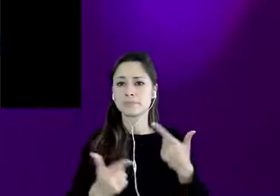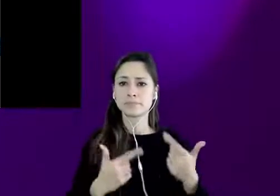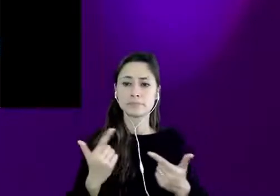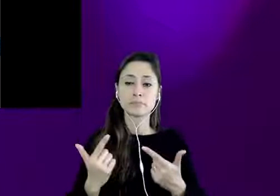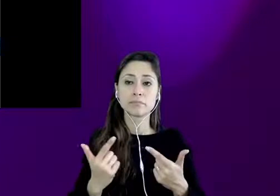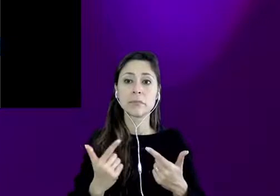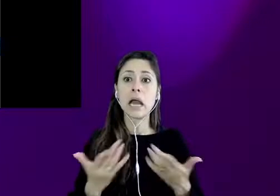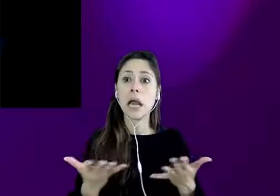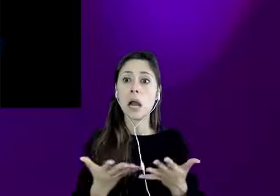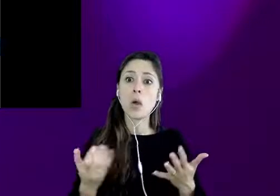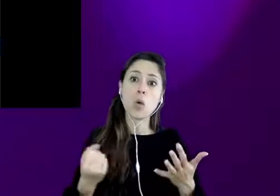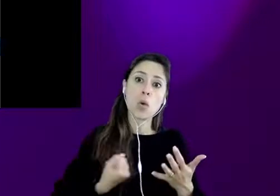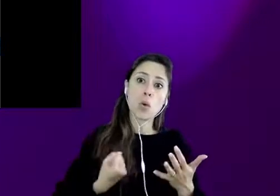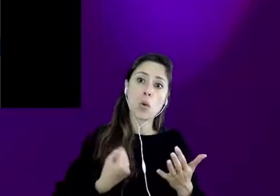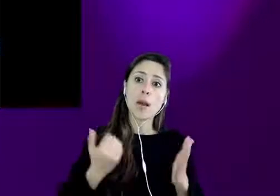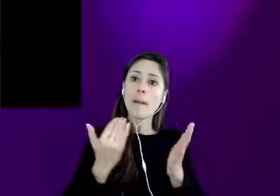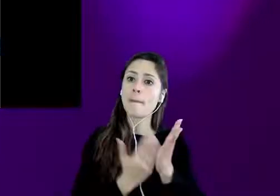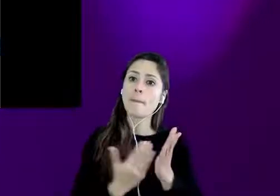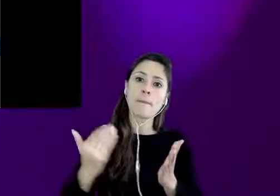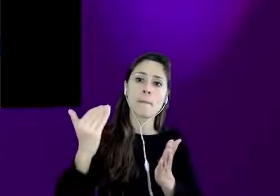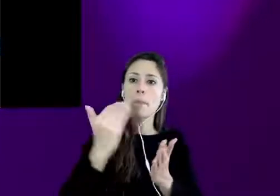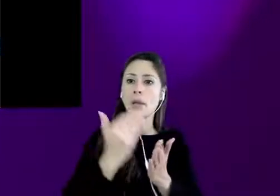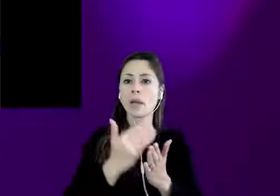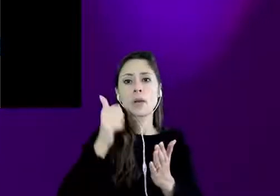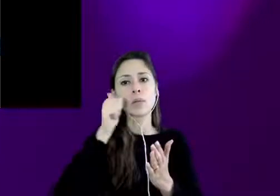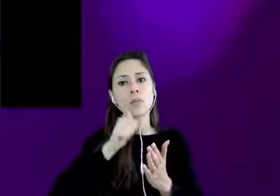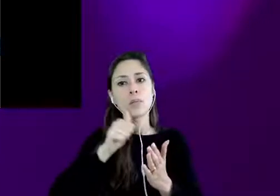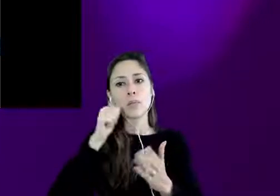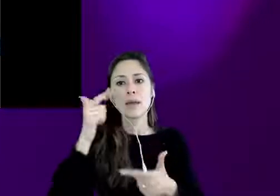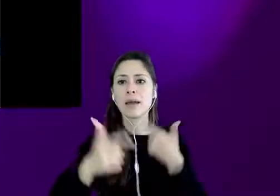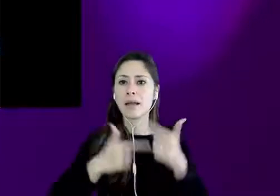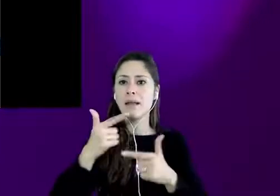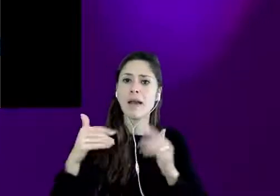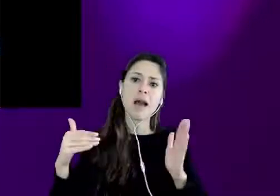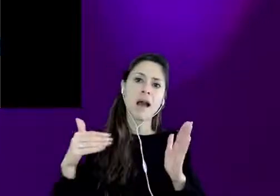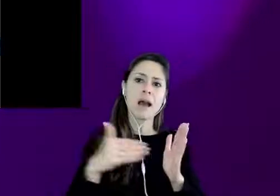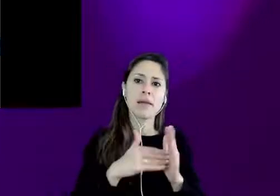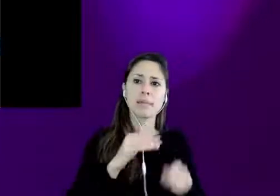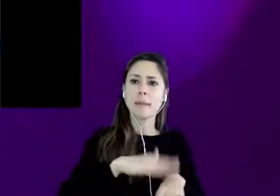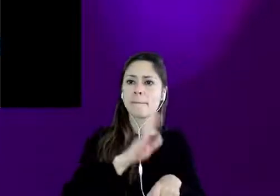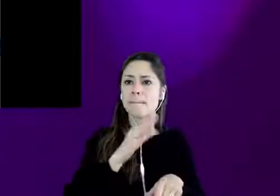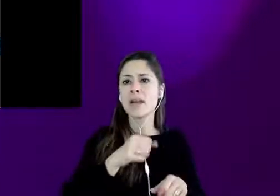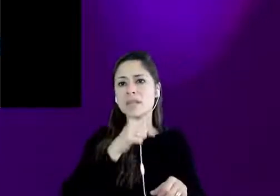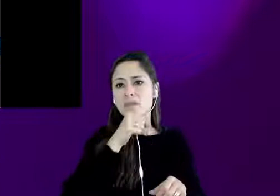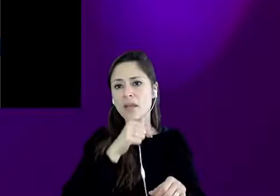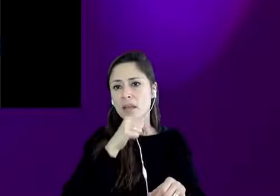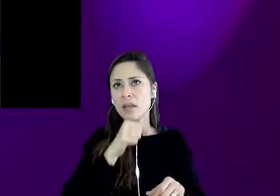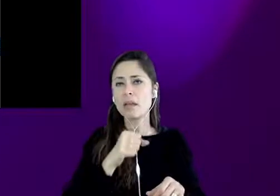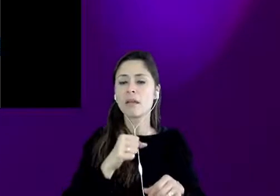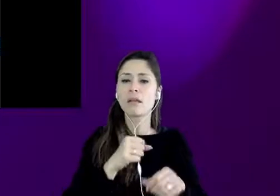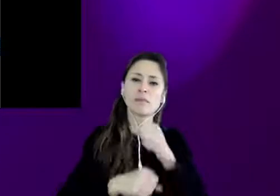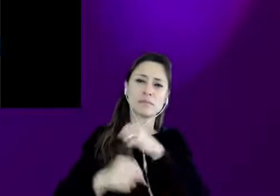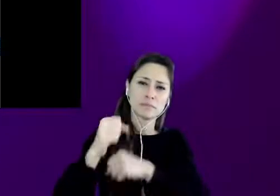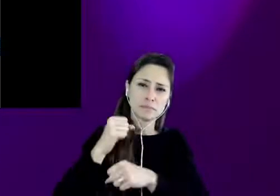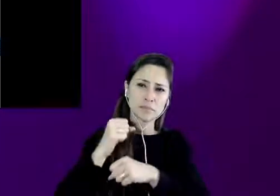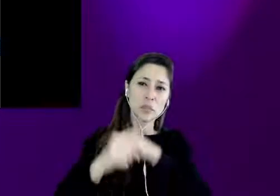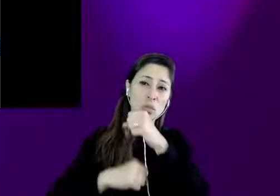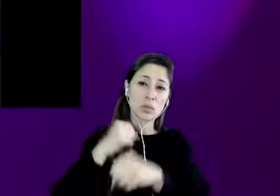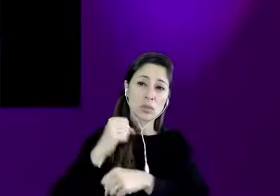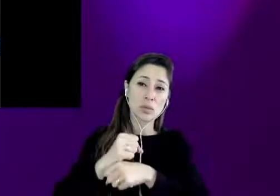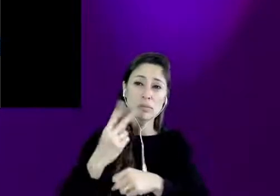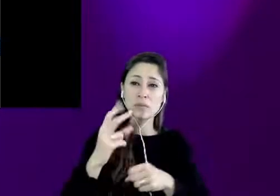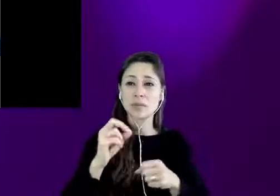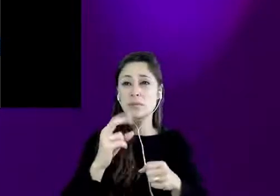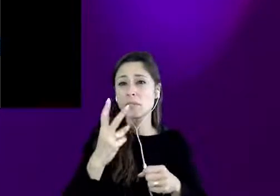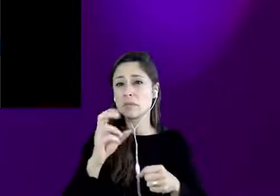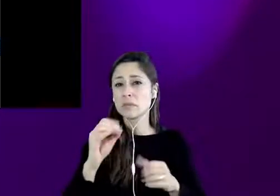It is expected that in the United States by 2050, 22% of the workforce will be over the age of 55, and